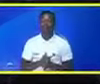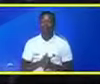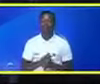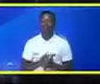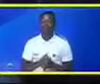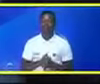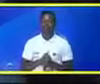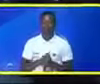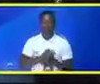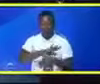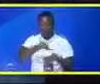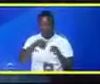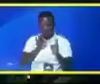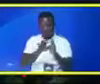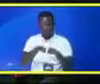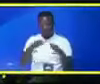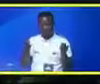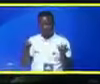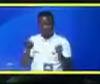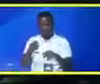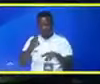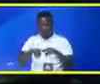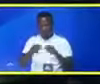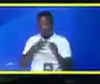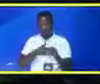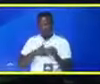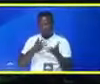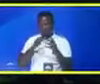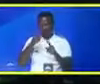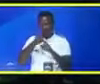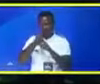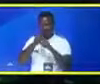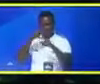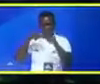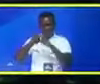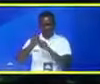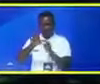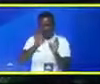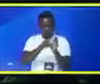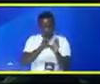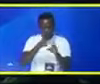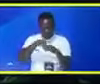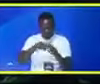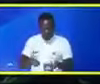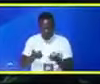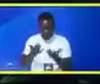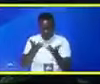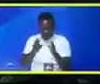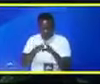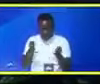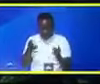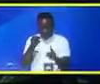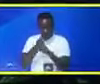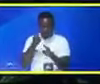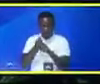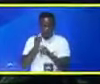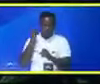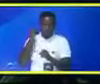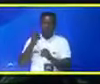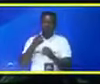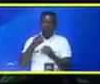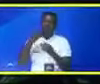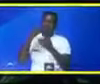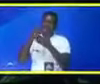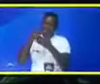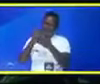All the doors. While you are sitting, I want you prophetically to begin to list the doors that must open. Go ahead. Shalika paroska